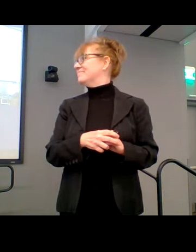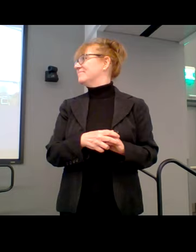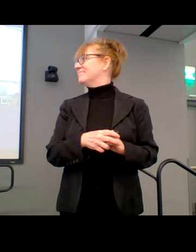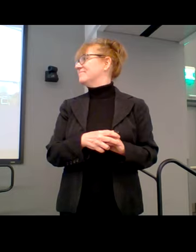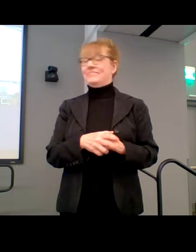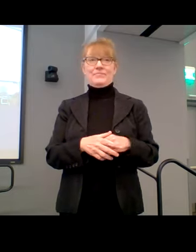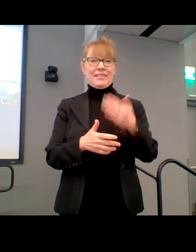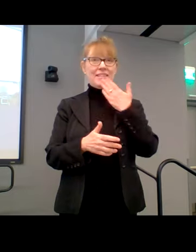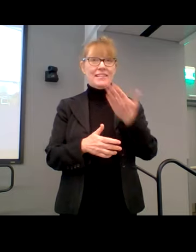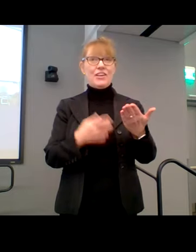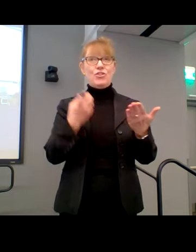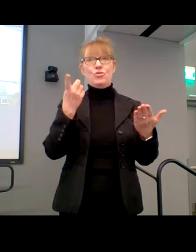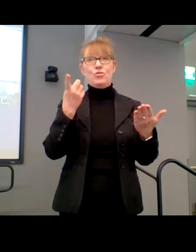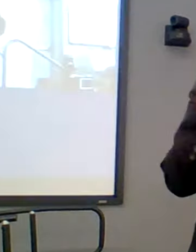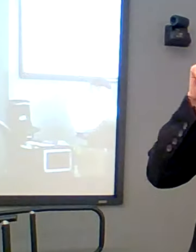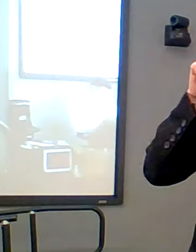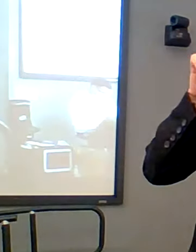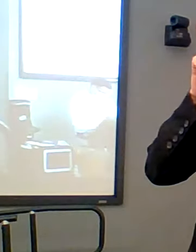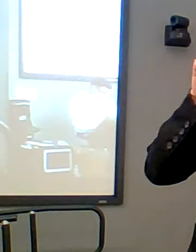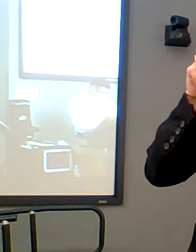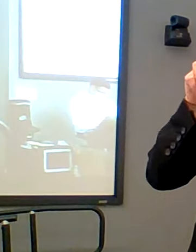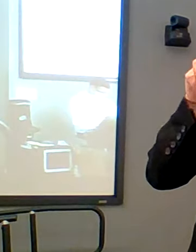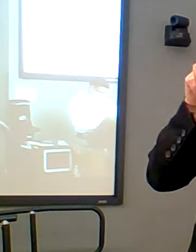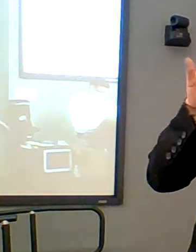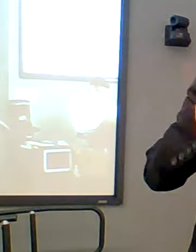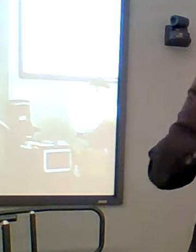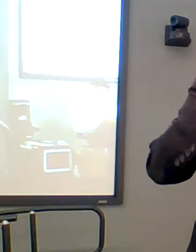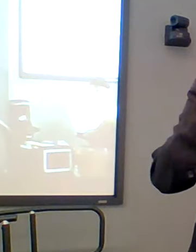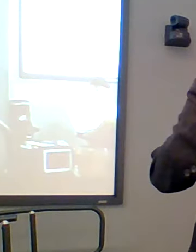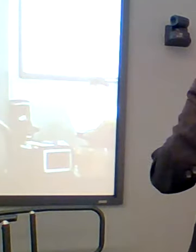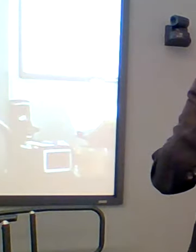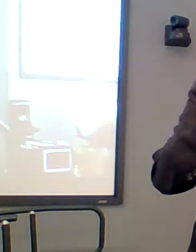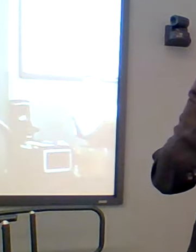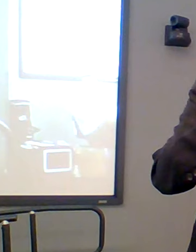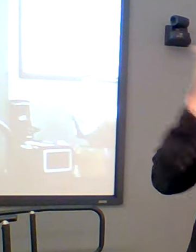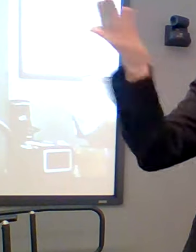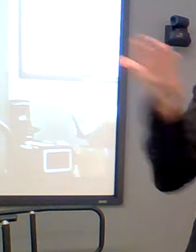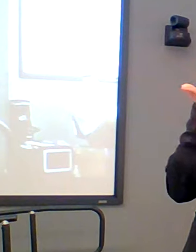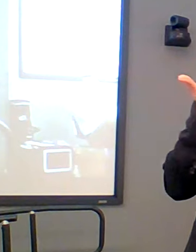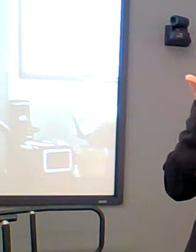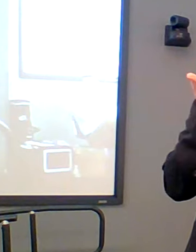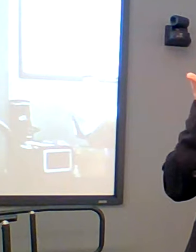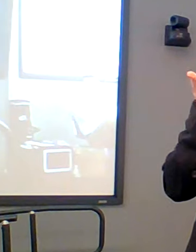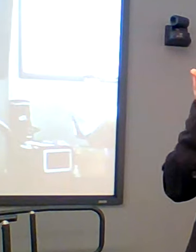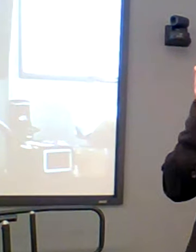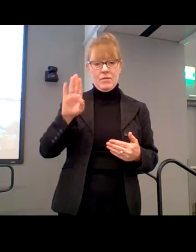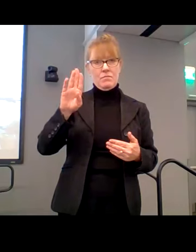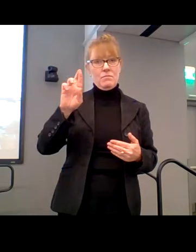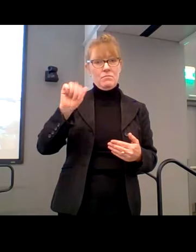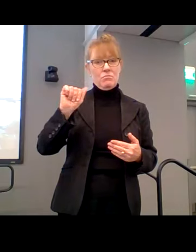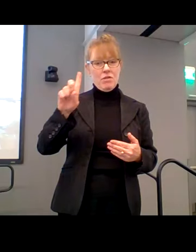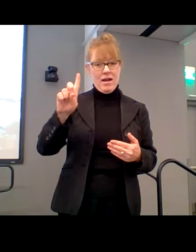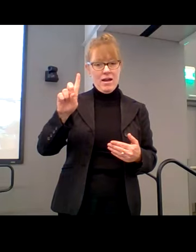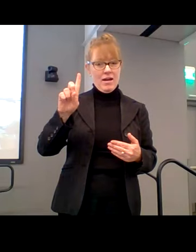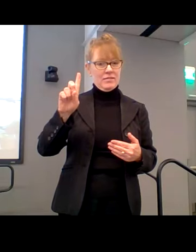Thank you, Dr. Wu. Next, I'd like to welcome Rob Dias to this stage. Rob has been